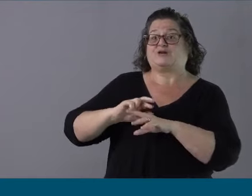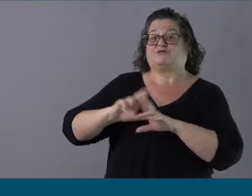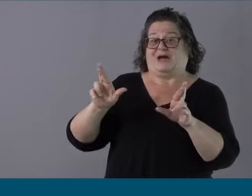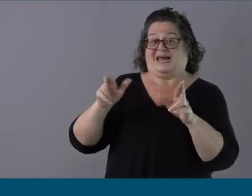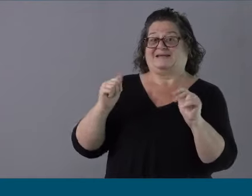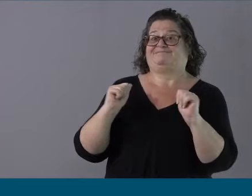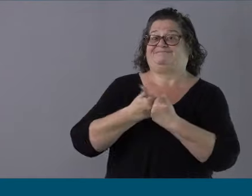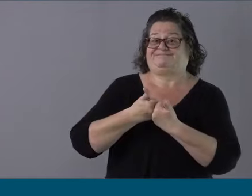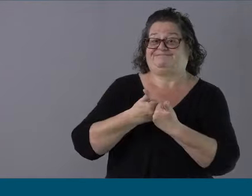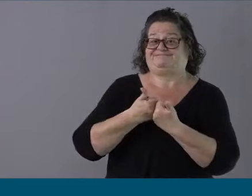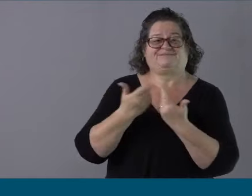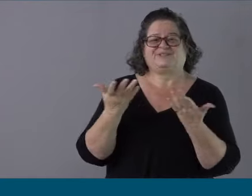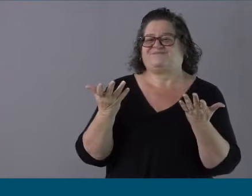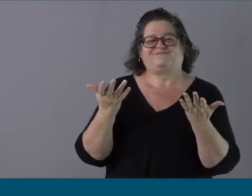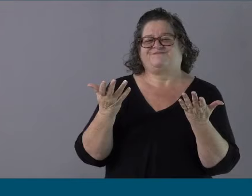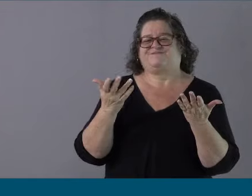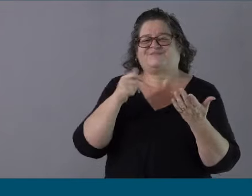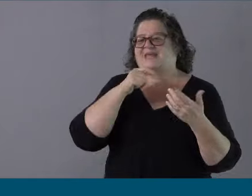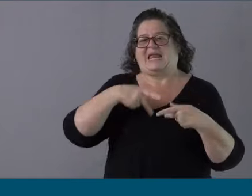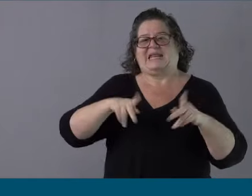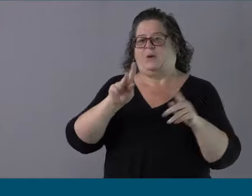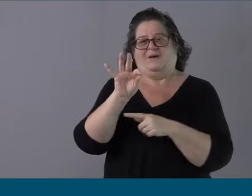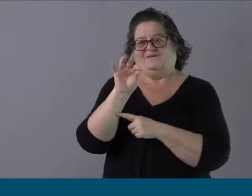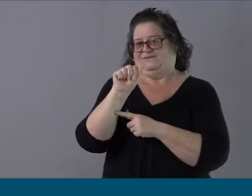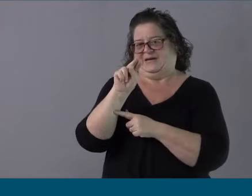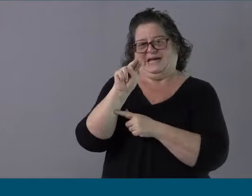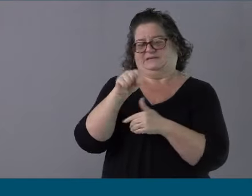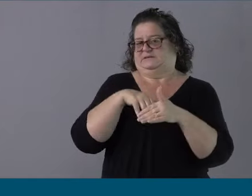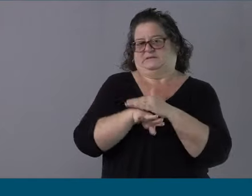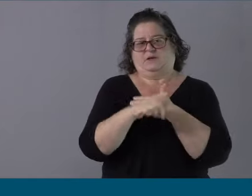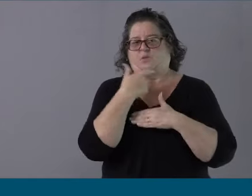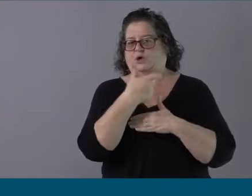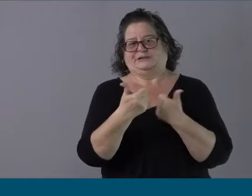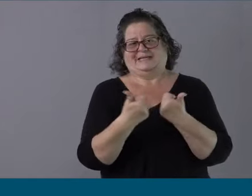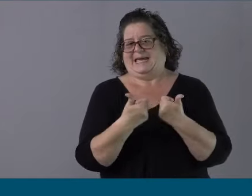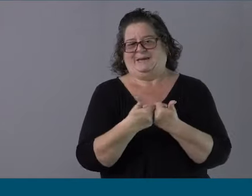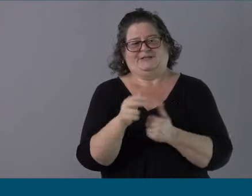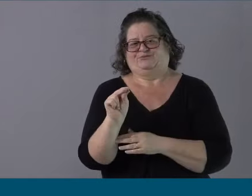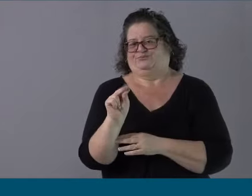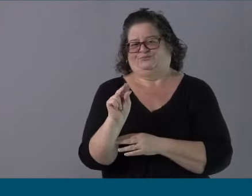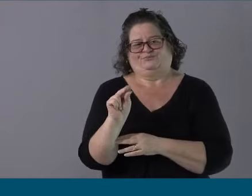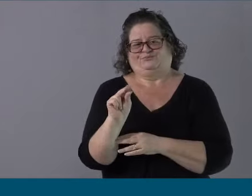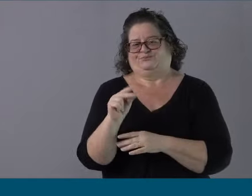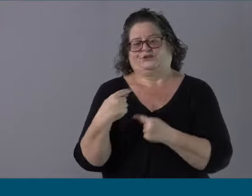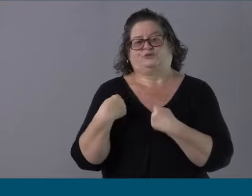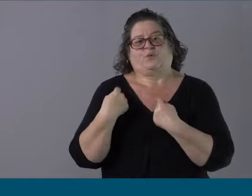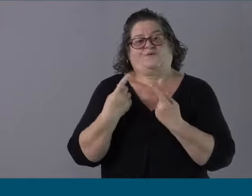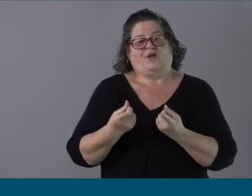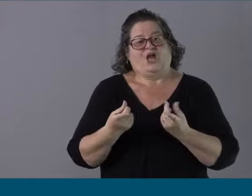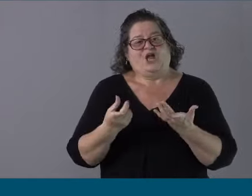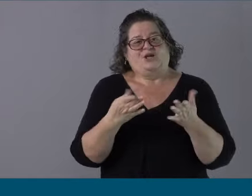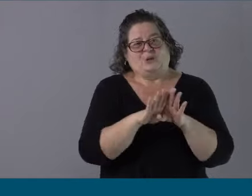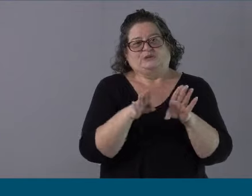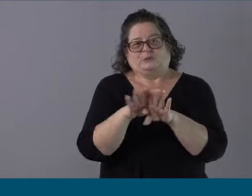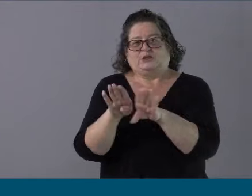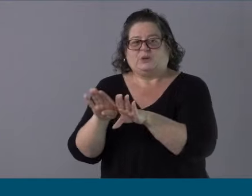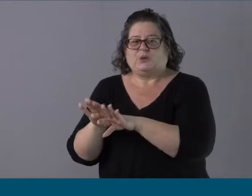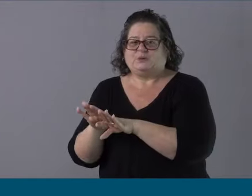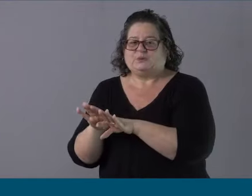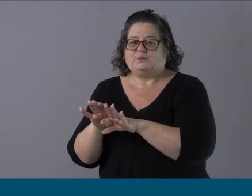in-stadium fans. That's where we are today in Arizona. That's been the effort, along with what we've done